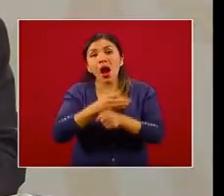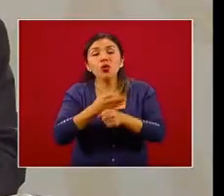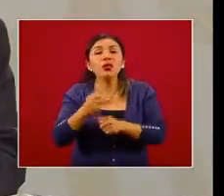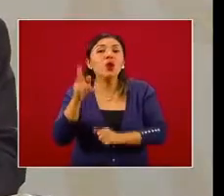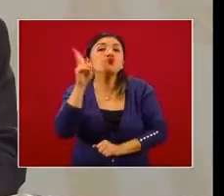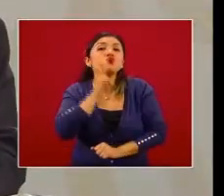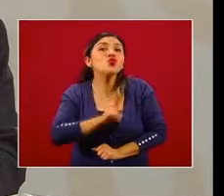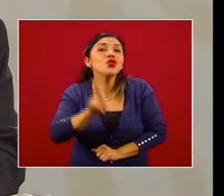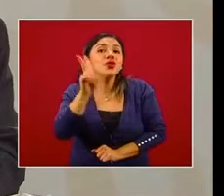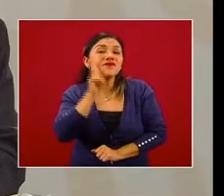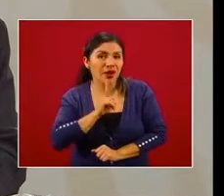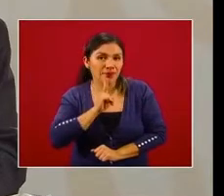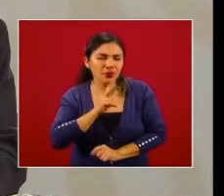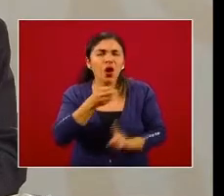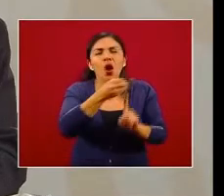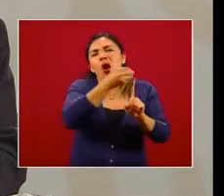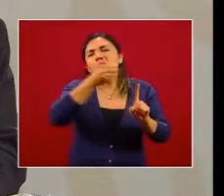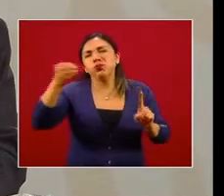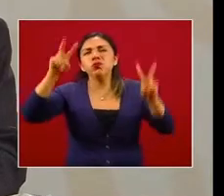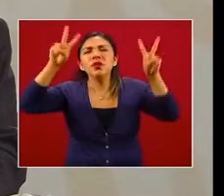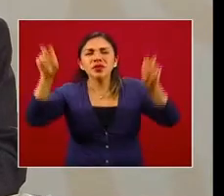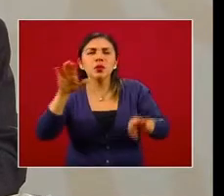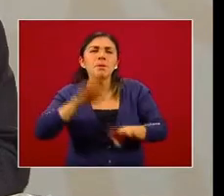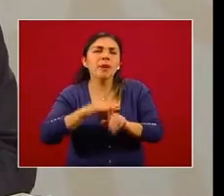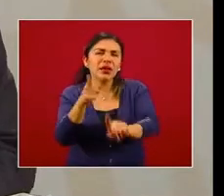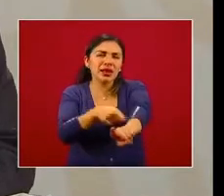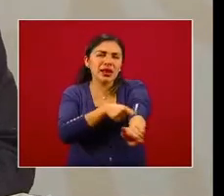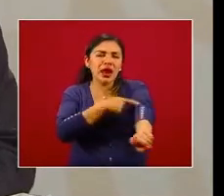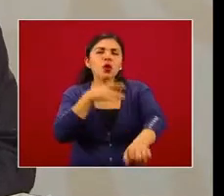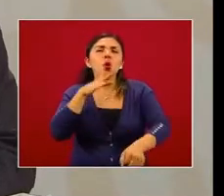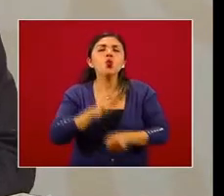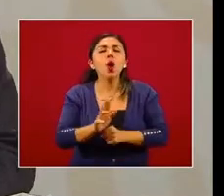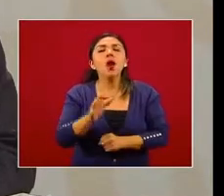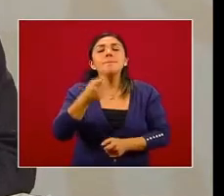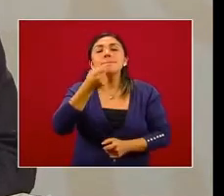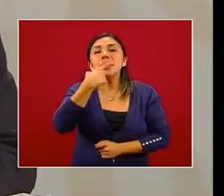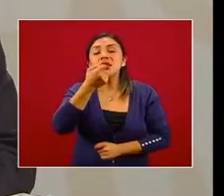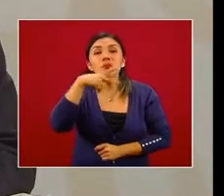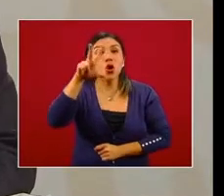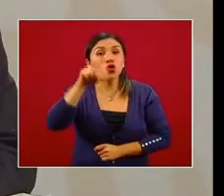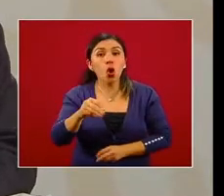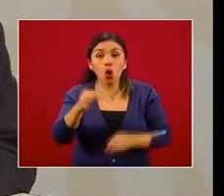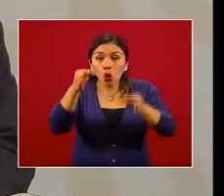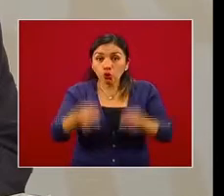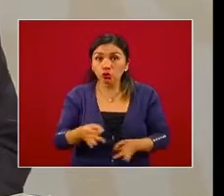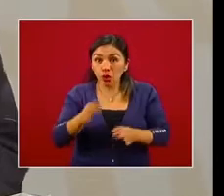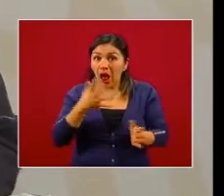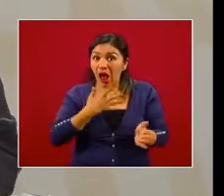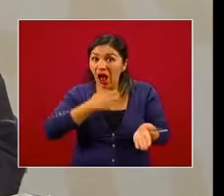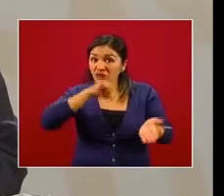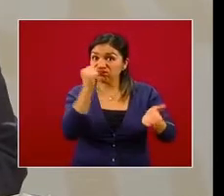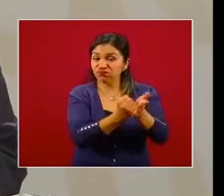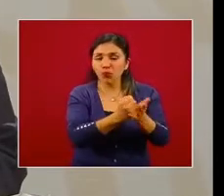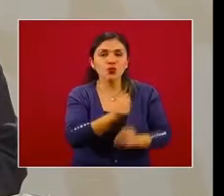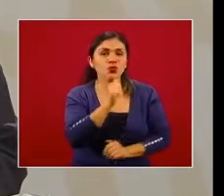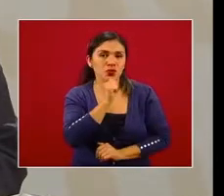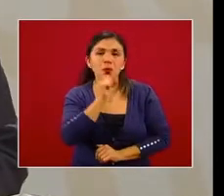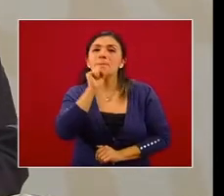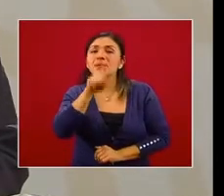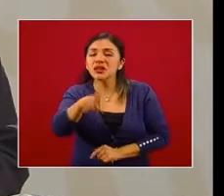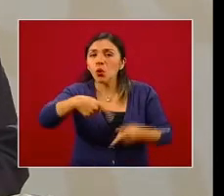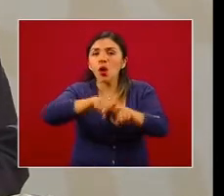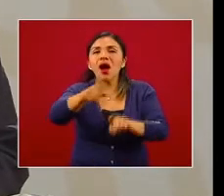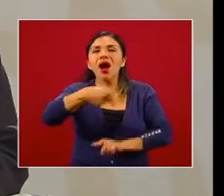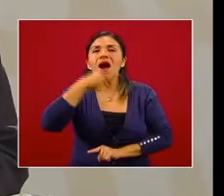are in an experimental phase in terms of being proven to work or not. We don't have proven efficacy for